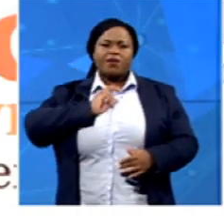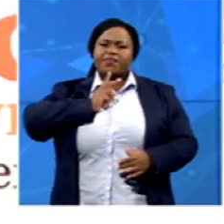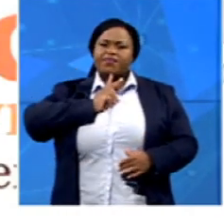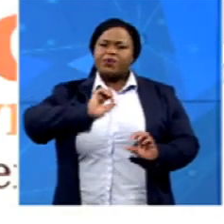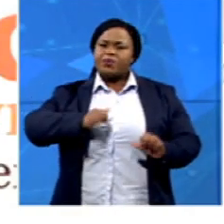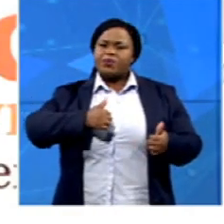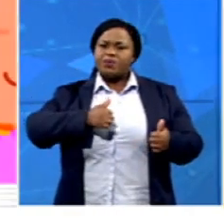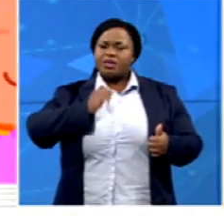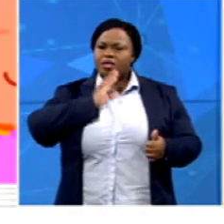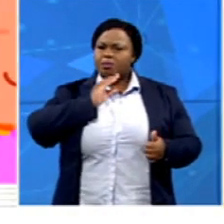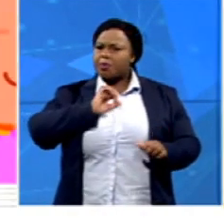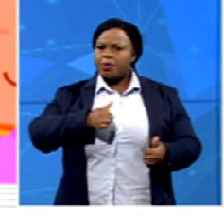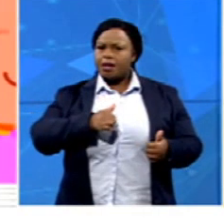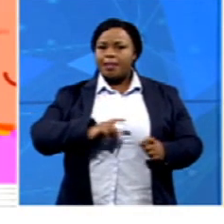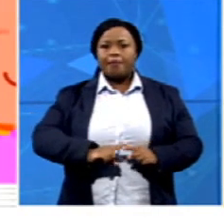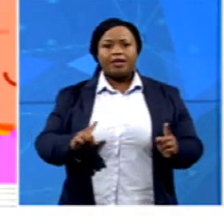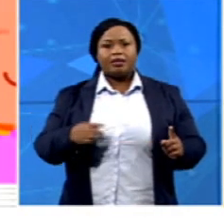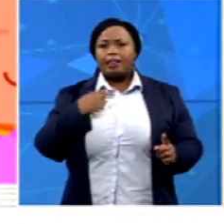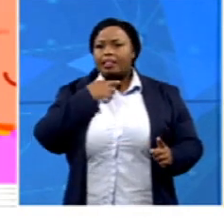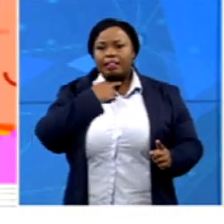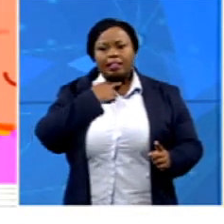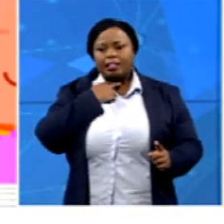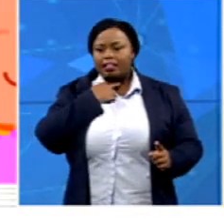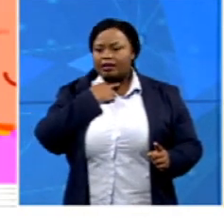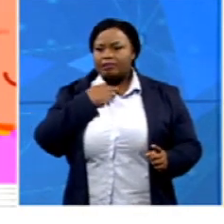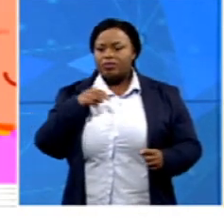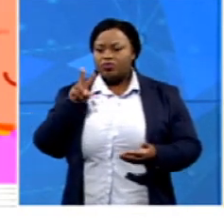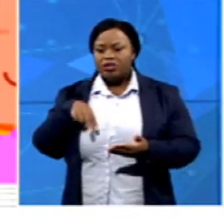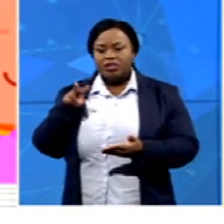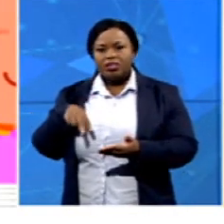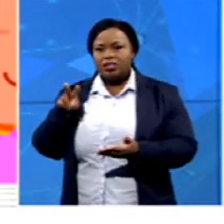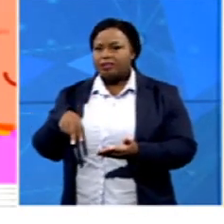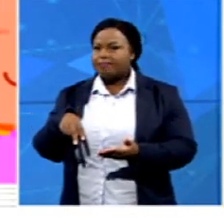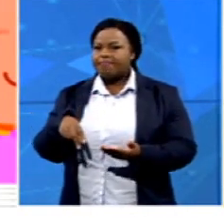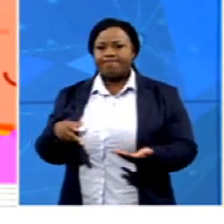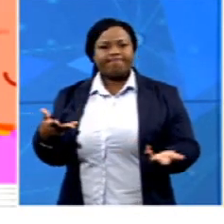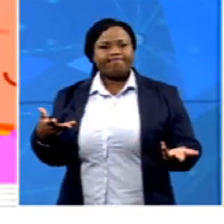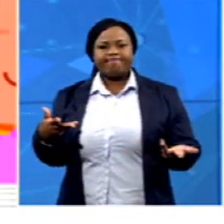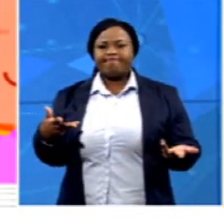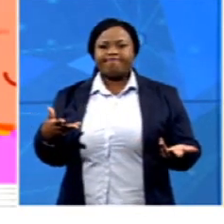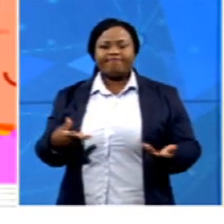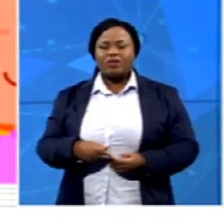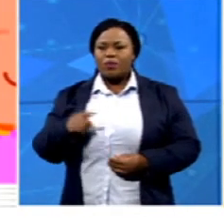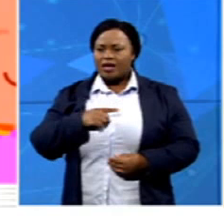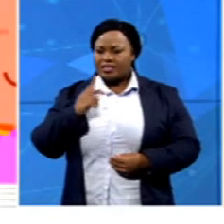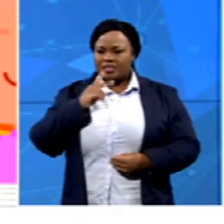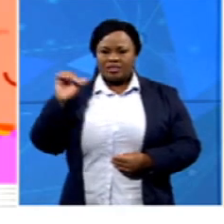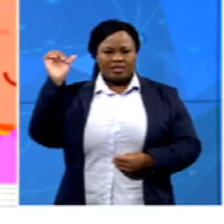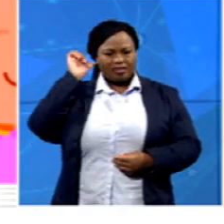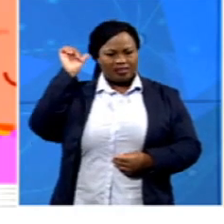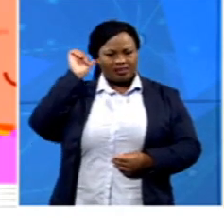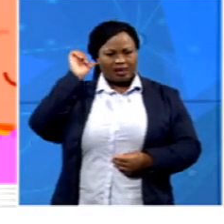up, but they cannot seem to read. They just don't recognize the